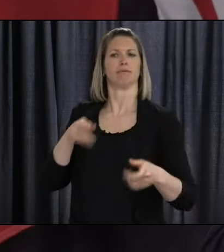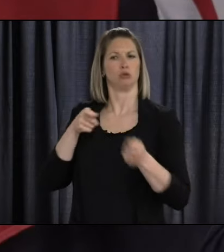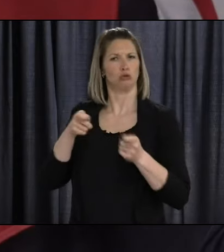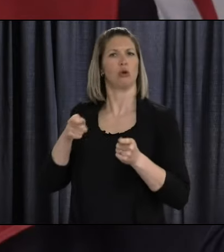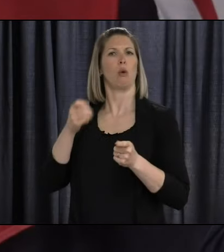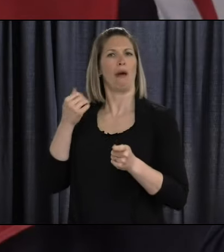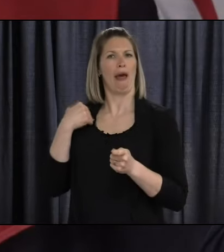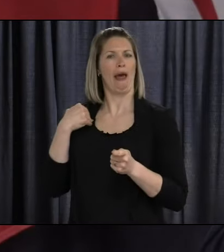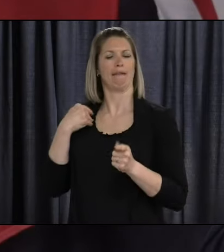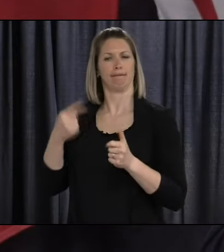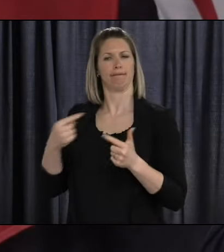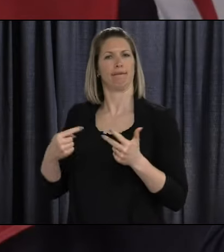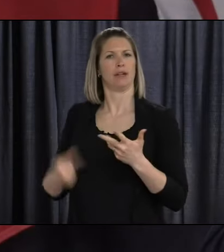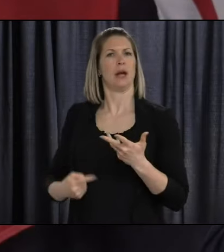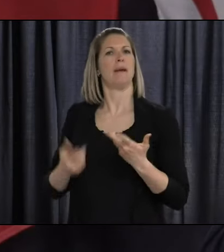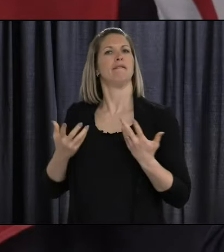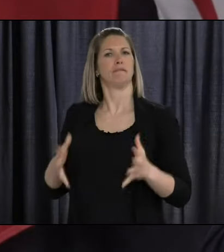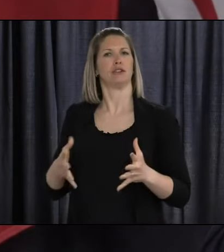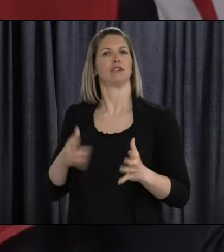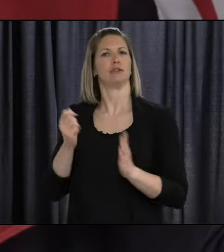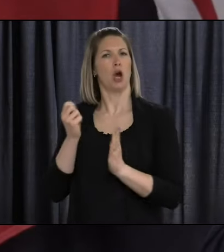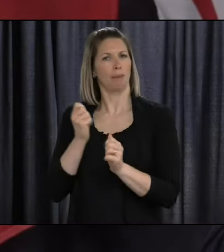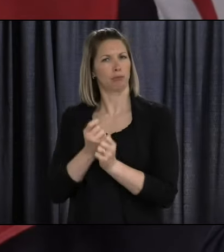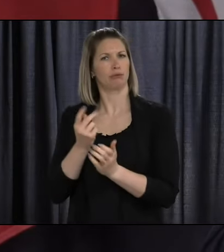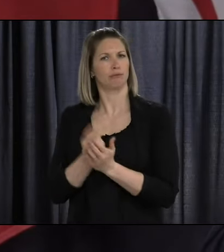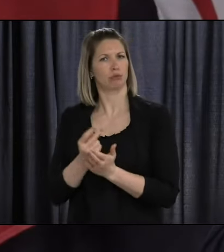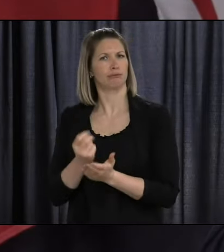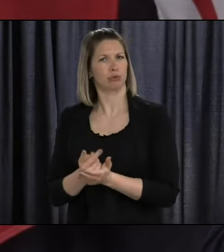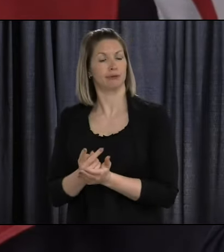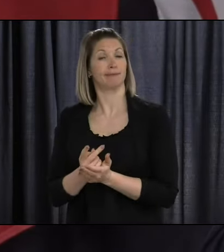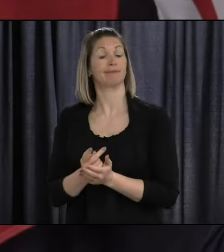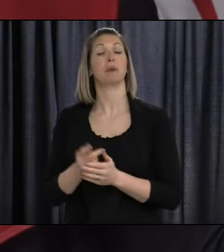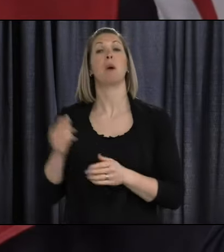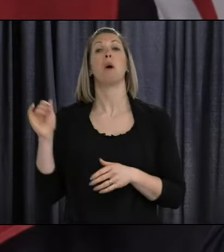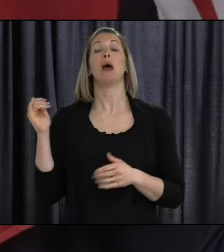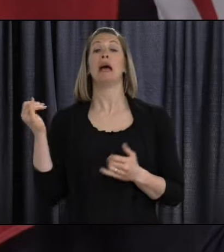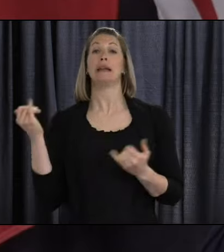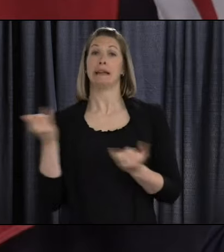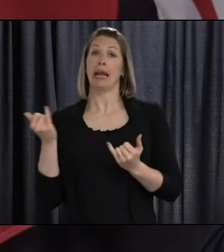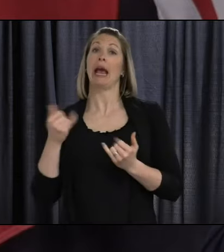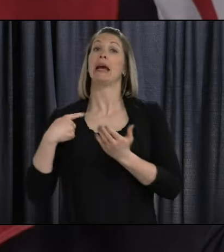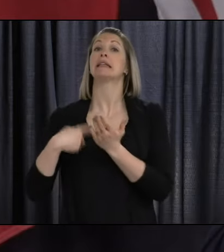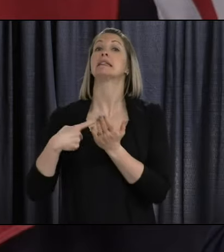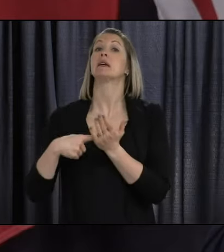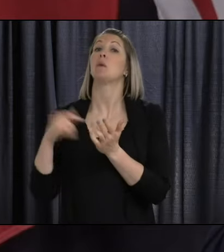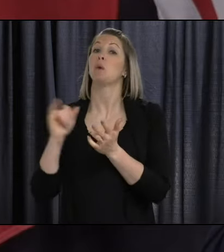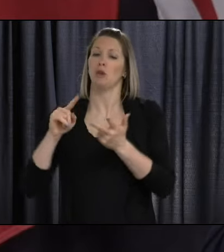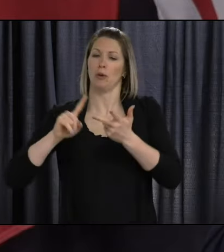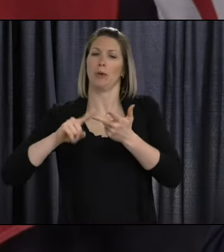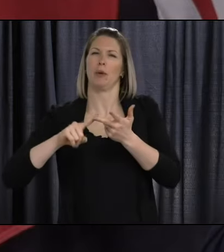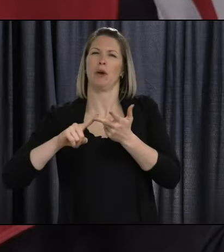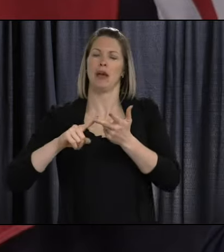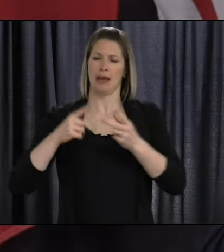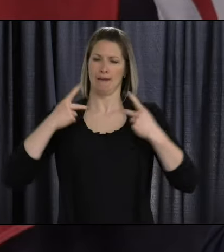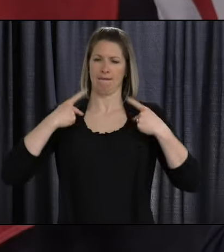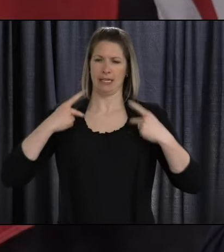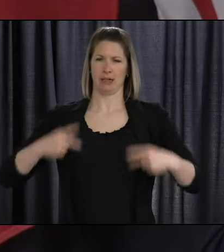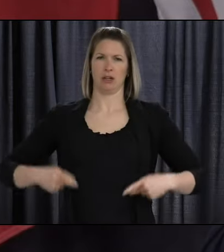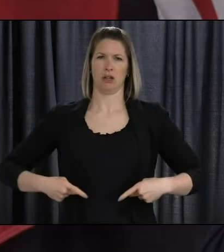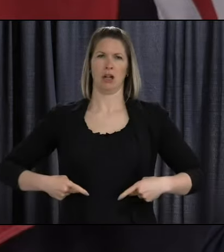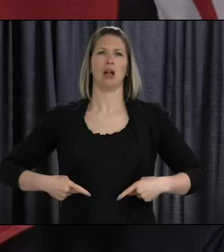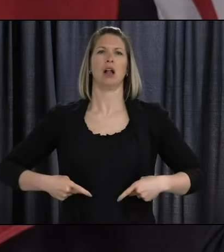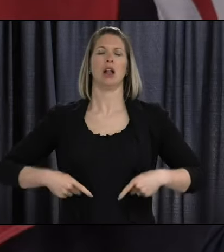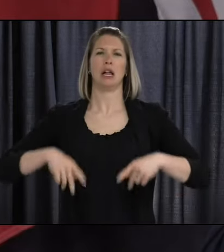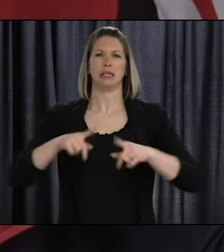with a piece of legislation around health guidelines and physical distancing. And what we're looking at in the House today is making amendments